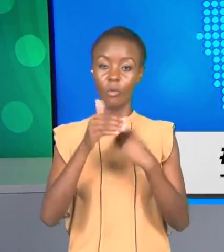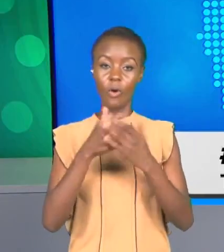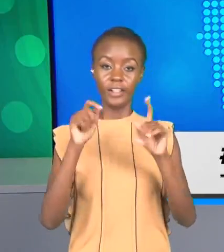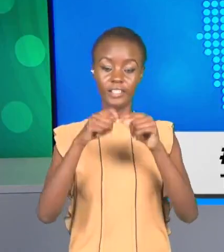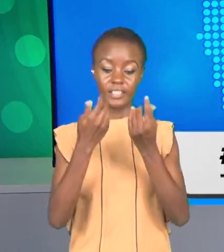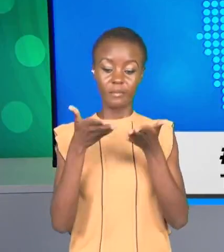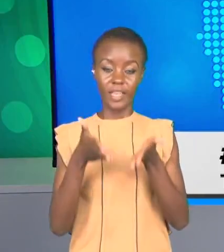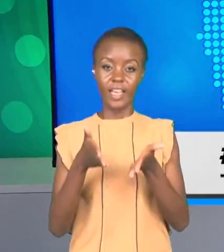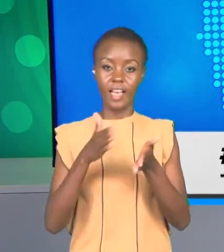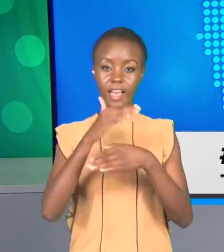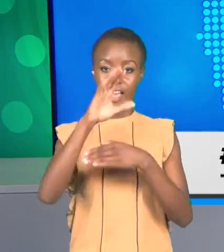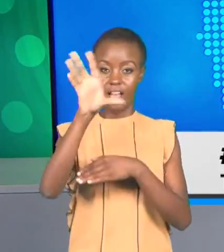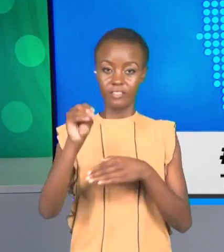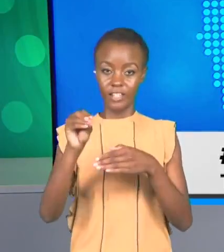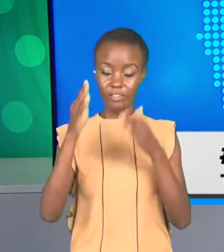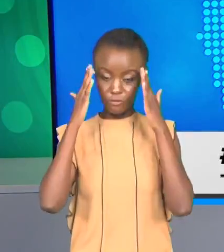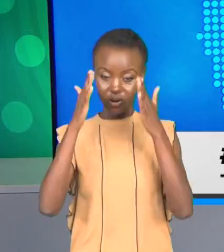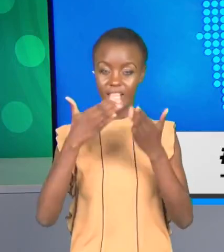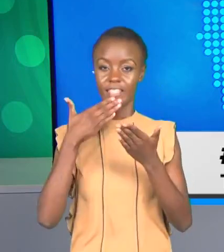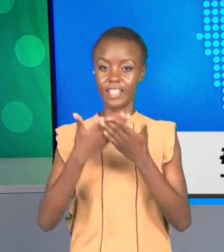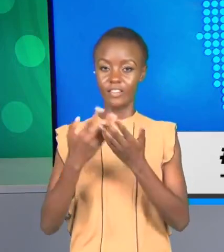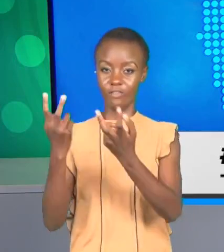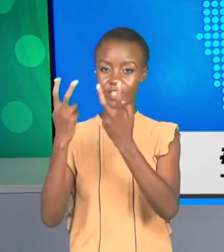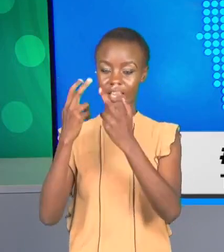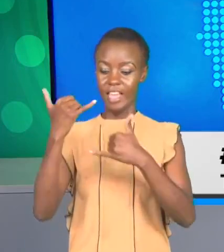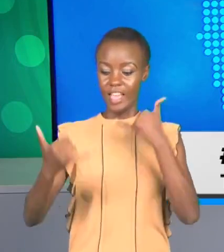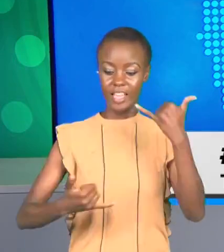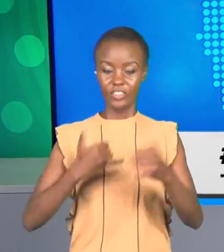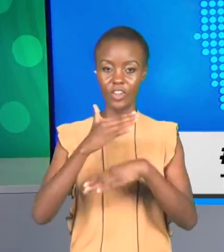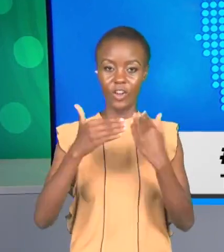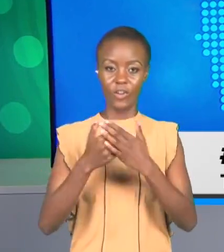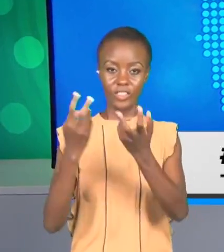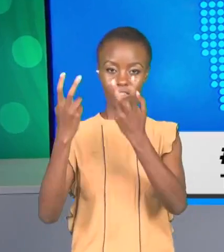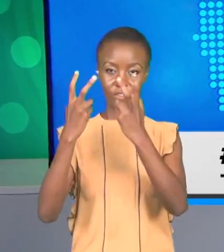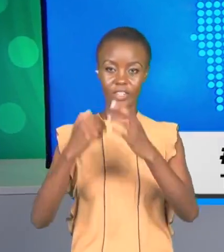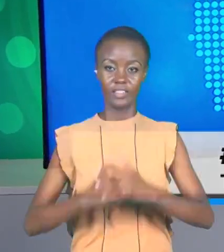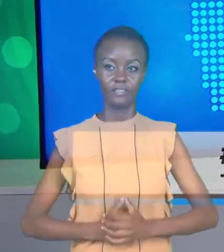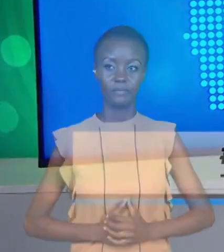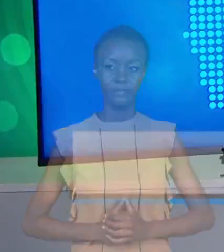here on Africa Focus, thank you for watching. Do enjoy the rest of your viewing.